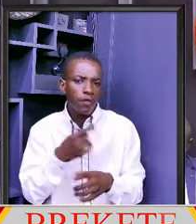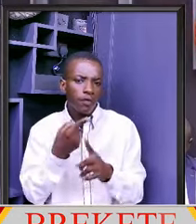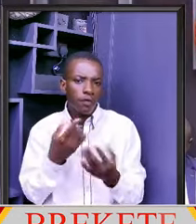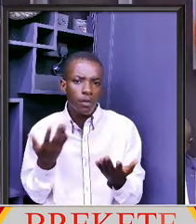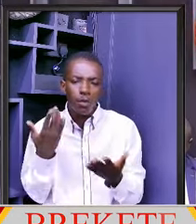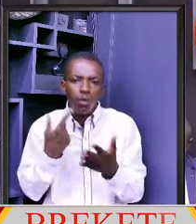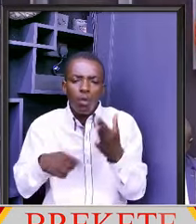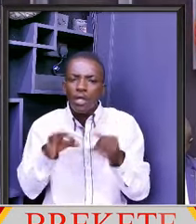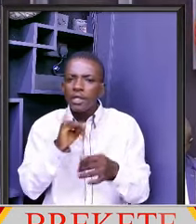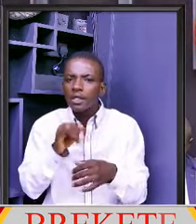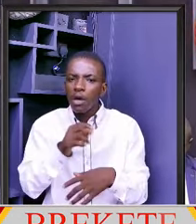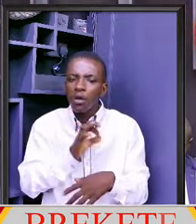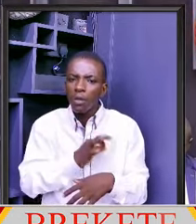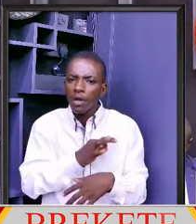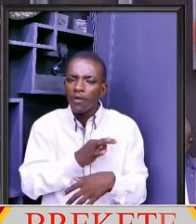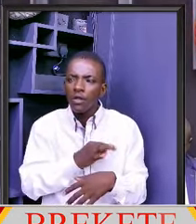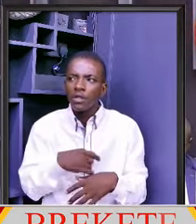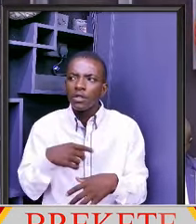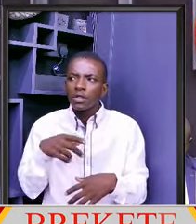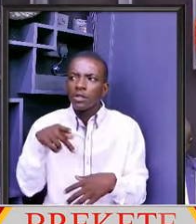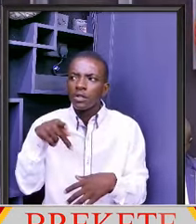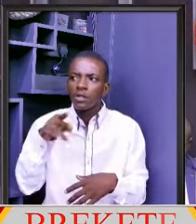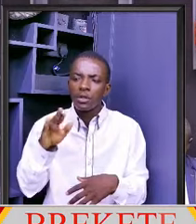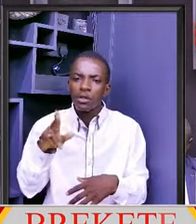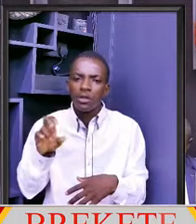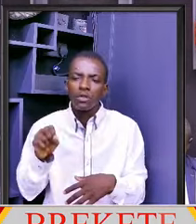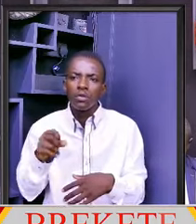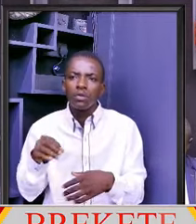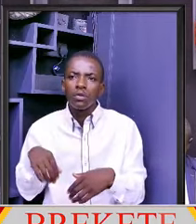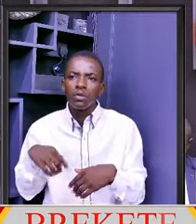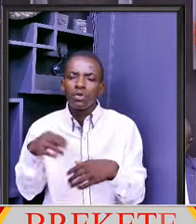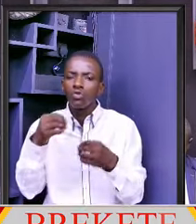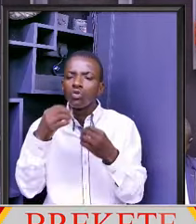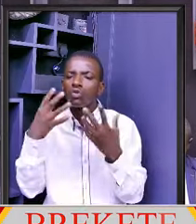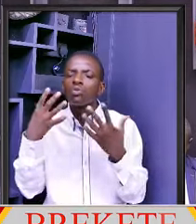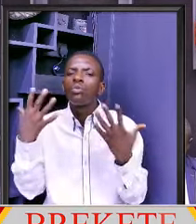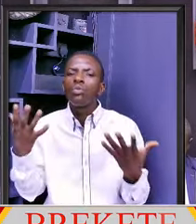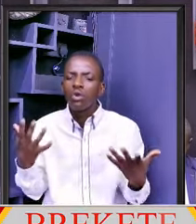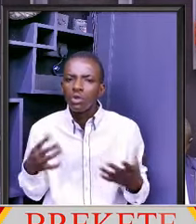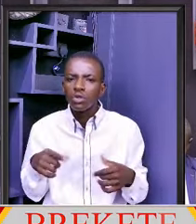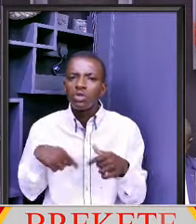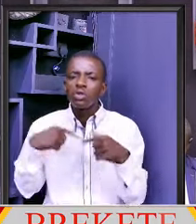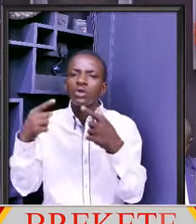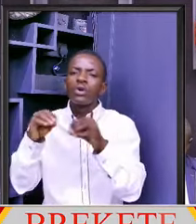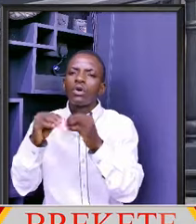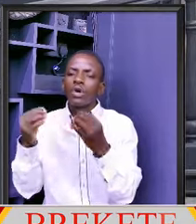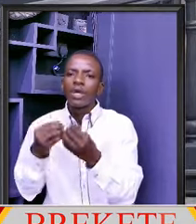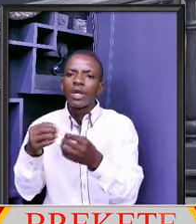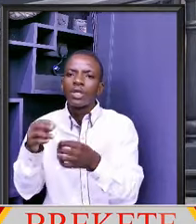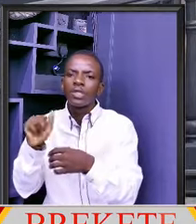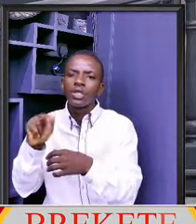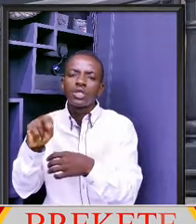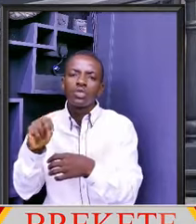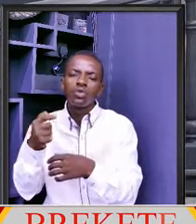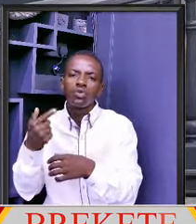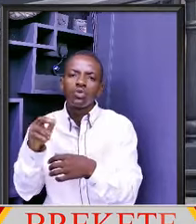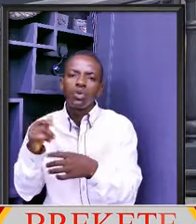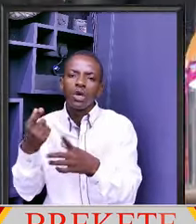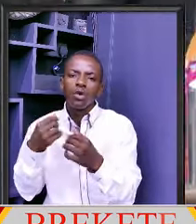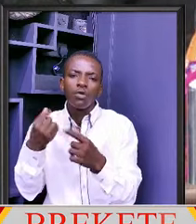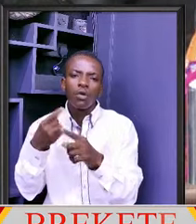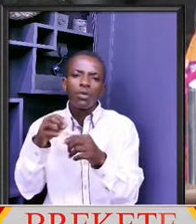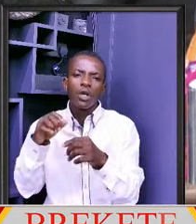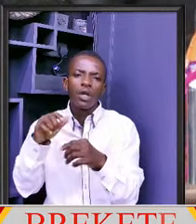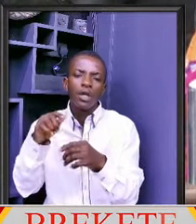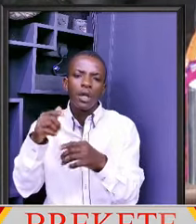is our benefit? And they say, Pius, you are talking too much. Go and organize Enugu. You cannot come to Abuja here. I said, I came from Enugu,